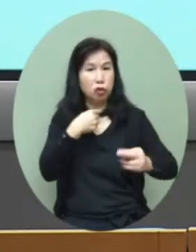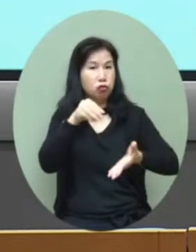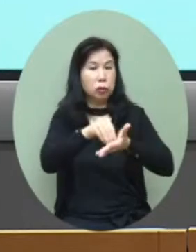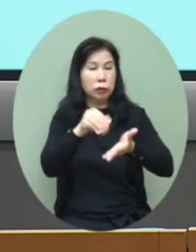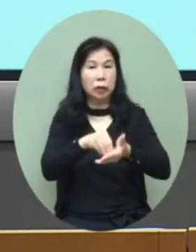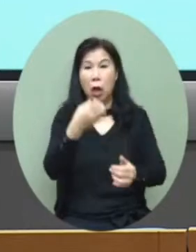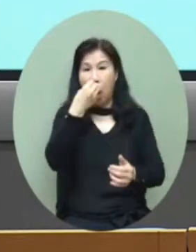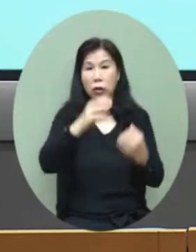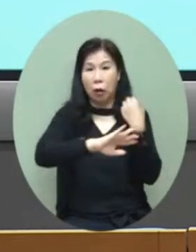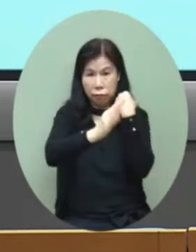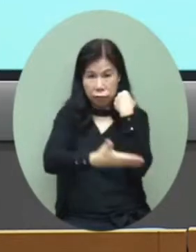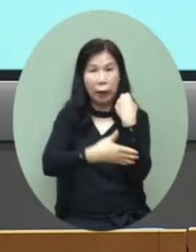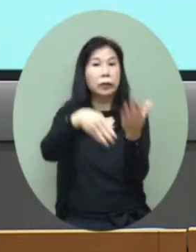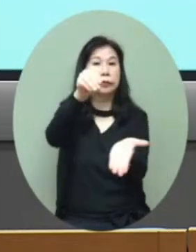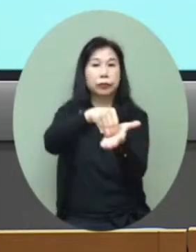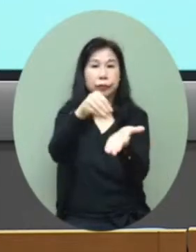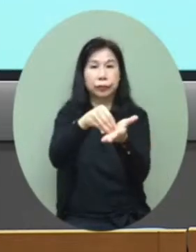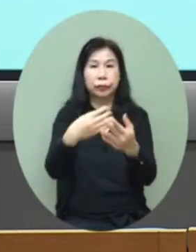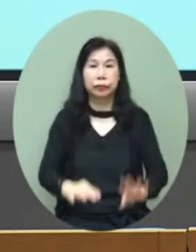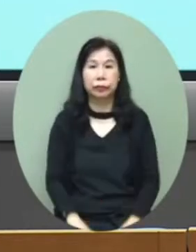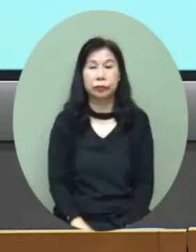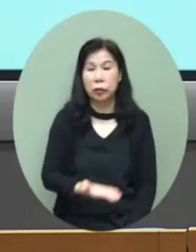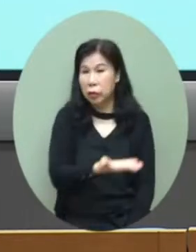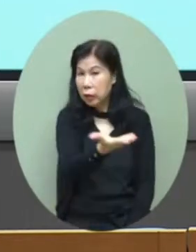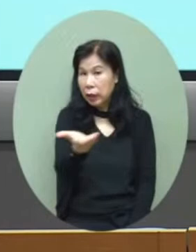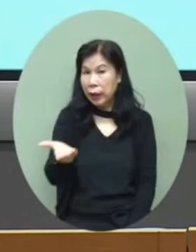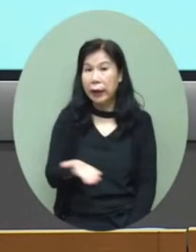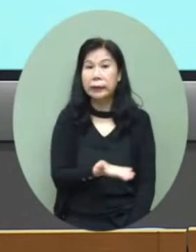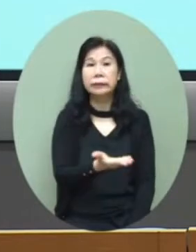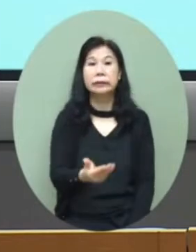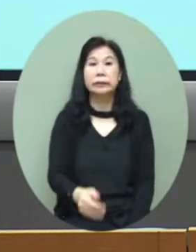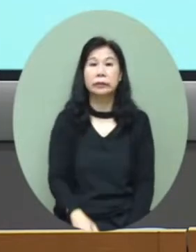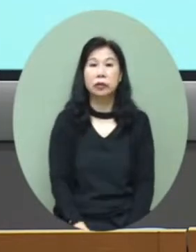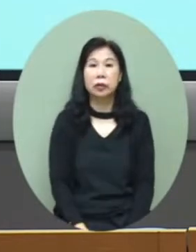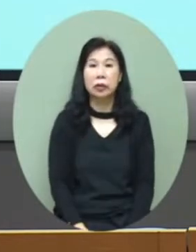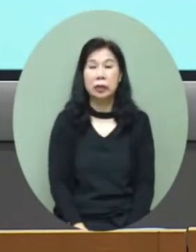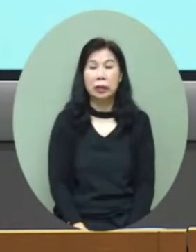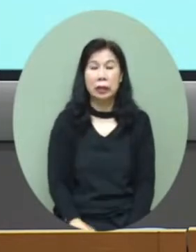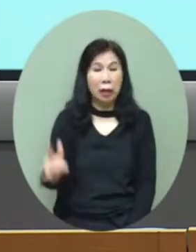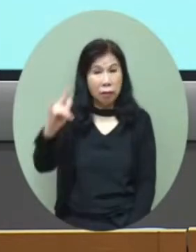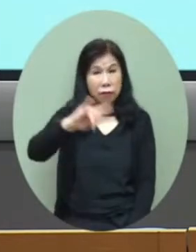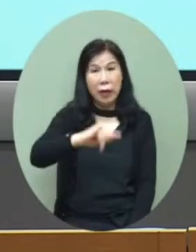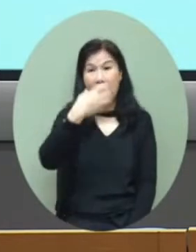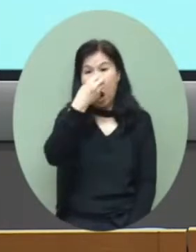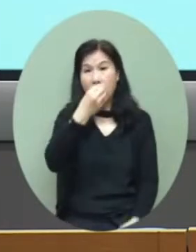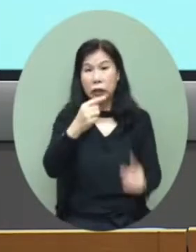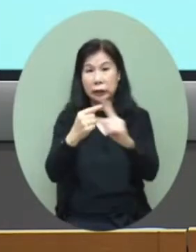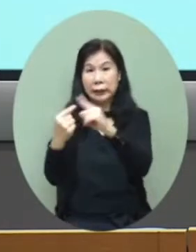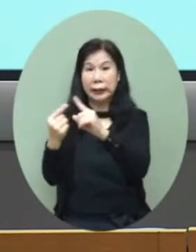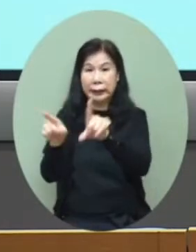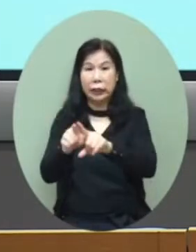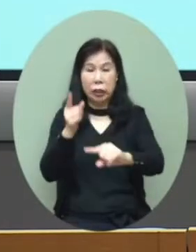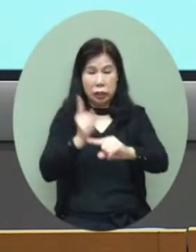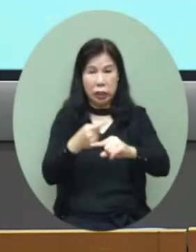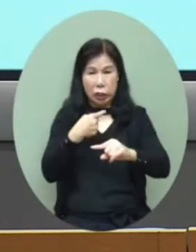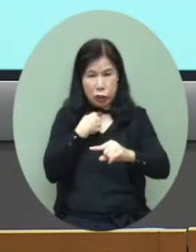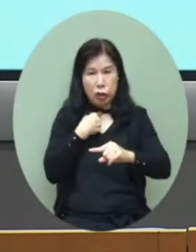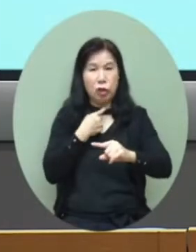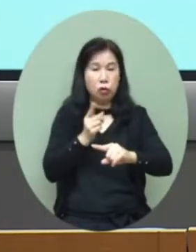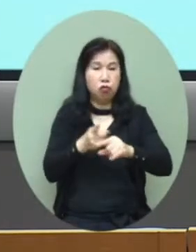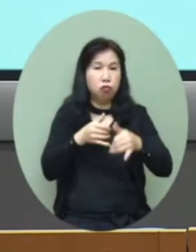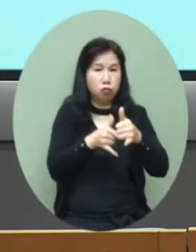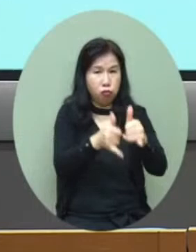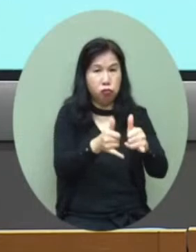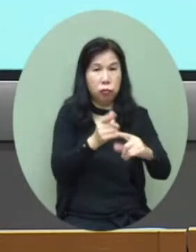have to undergo a PCR test. That is the requirement under Hong Kong's law,